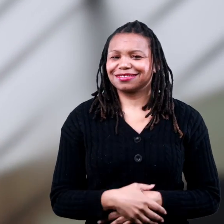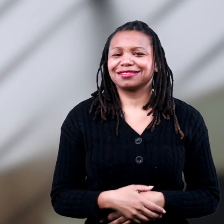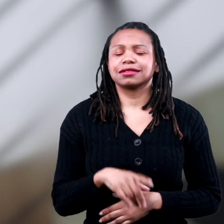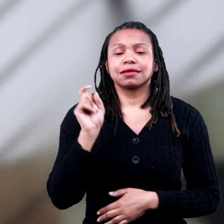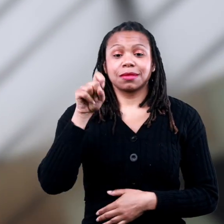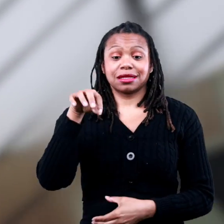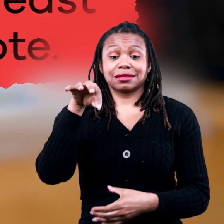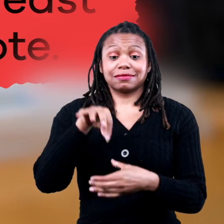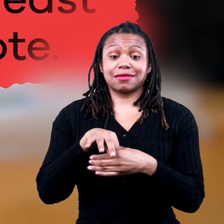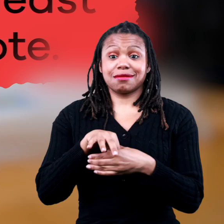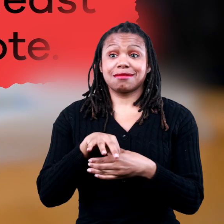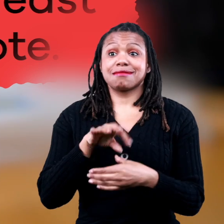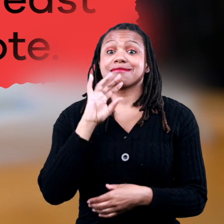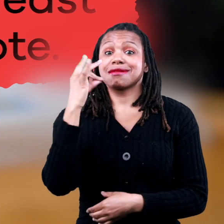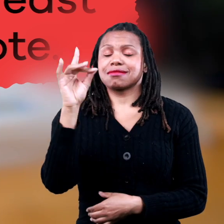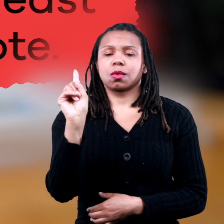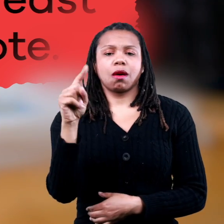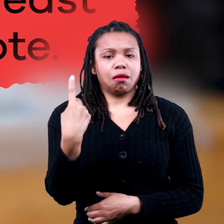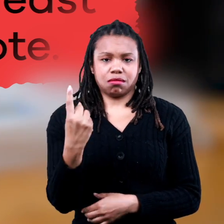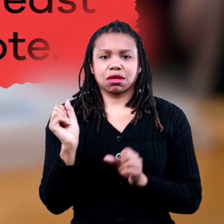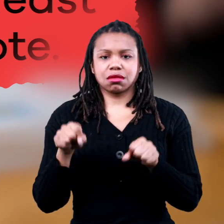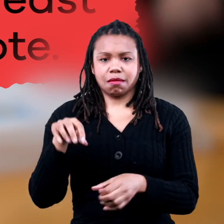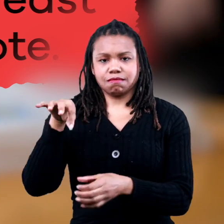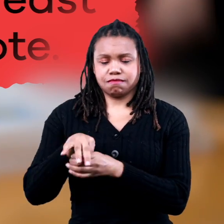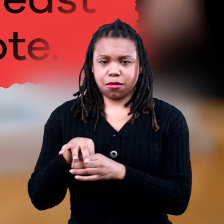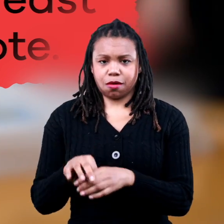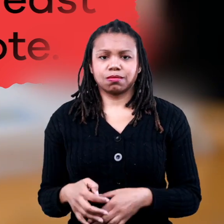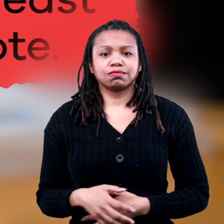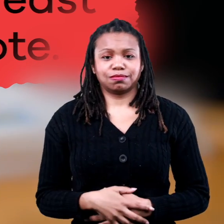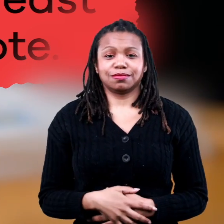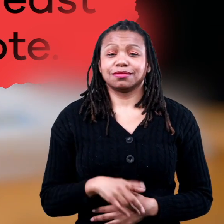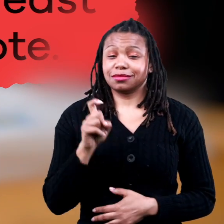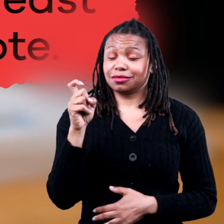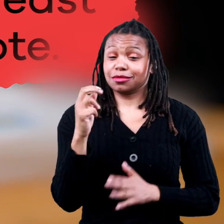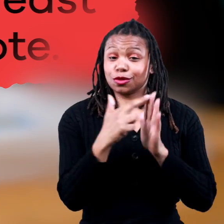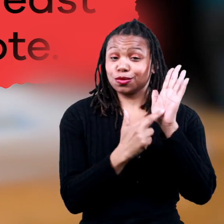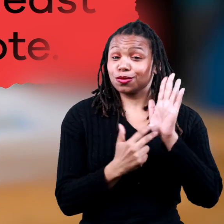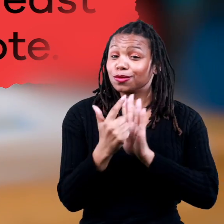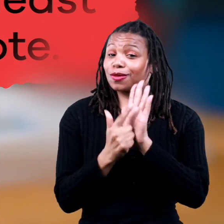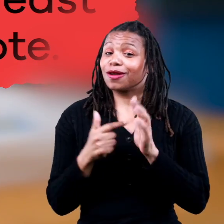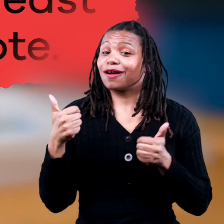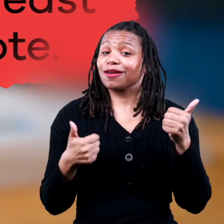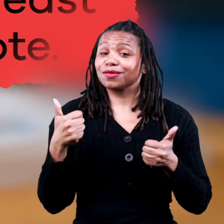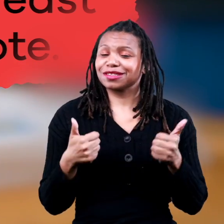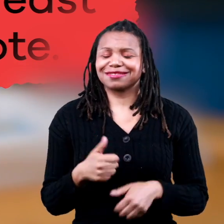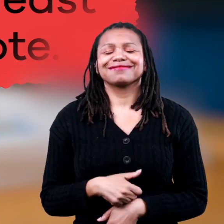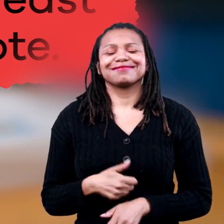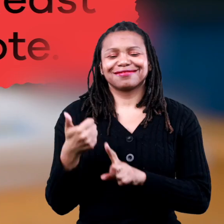Rule. You have to be at least 18 years old to vote.